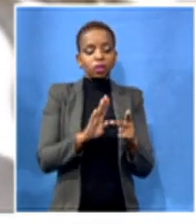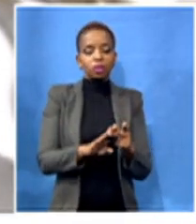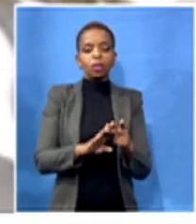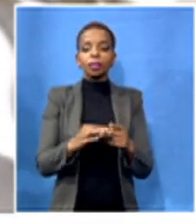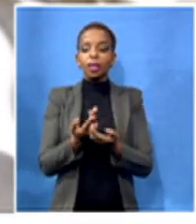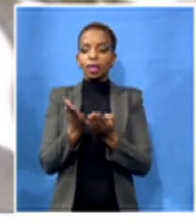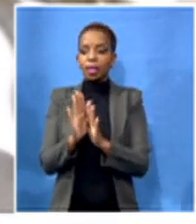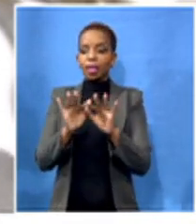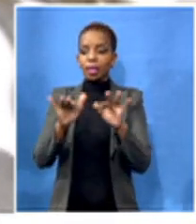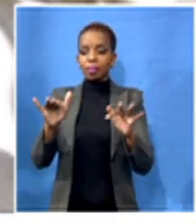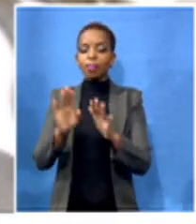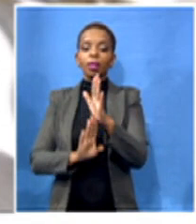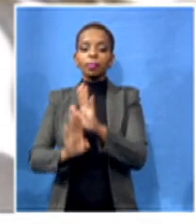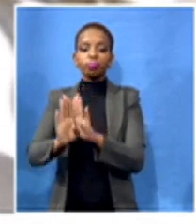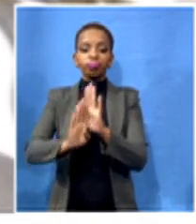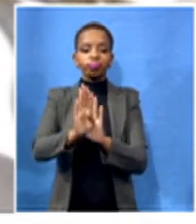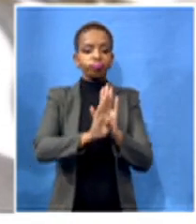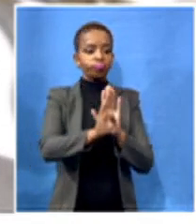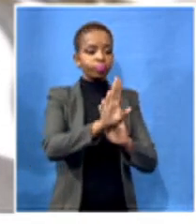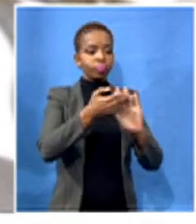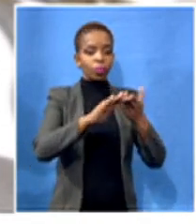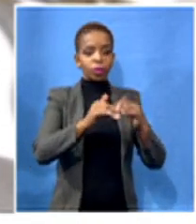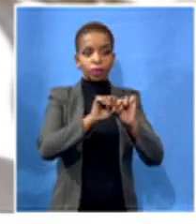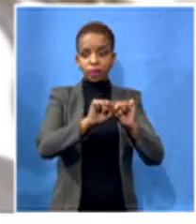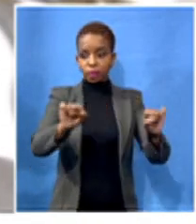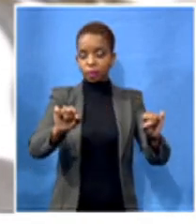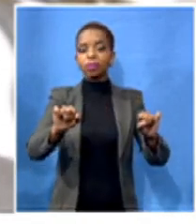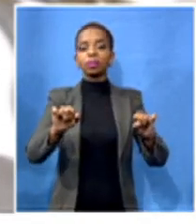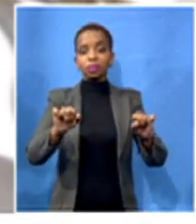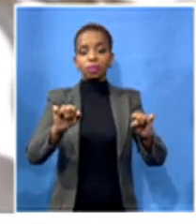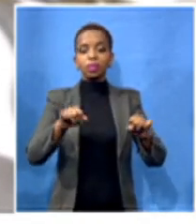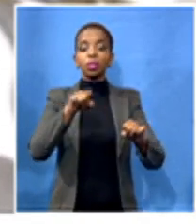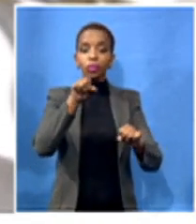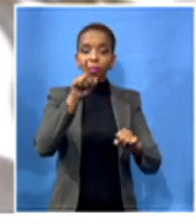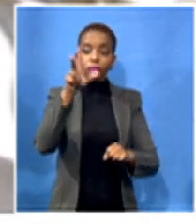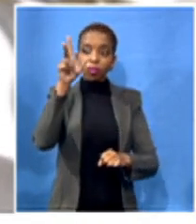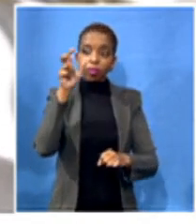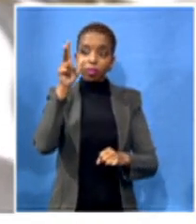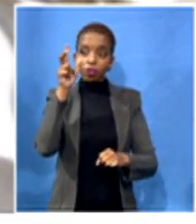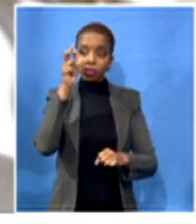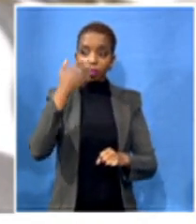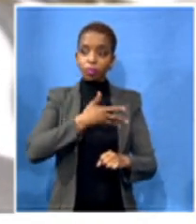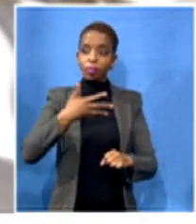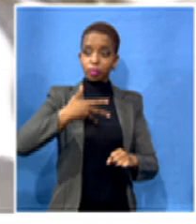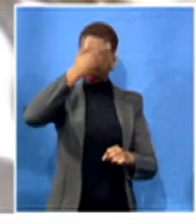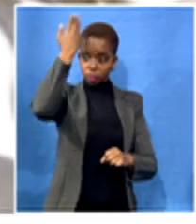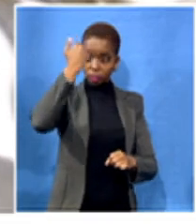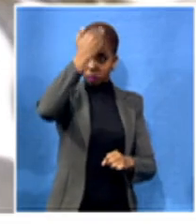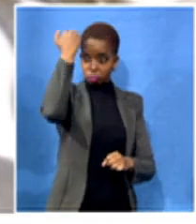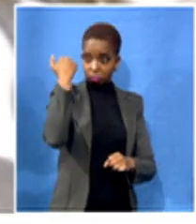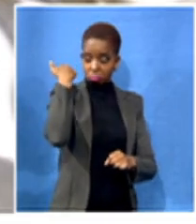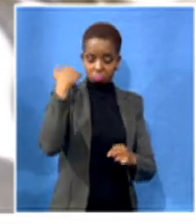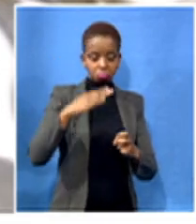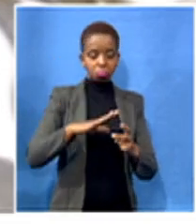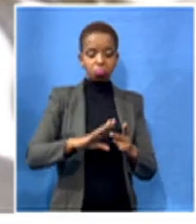socio-economic development. So as you listen to her and as afterwards you listen to Dr. Mkhize as well, you see